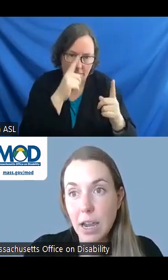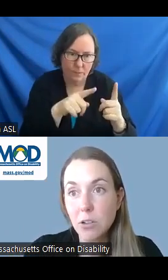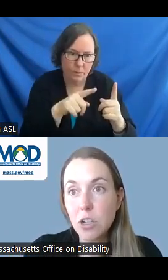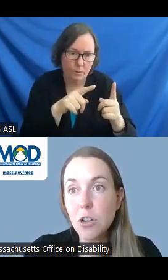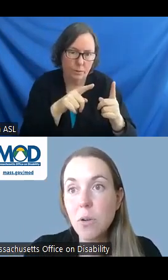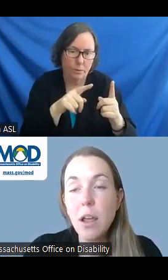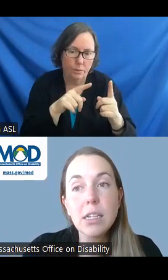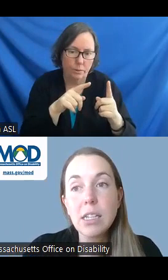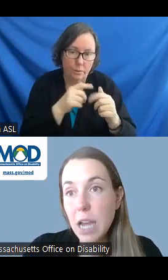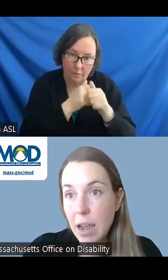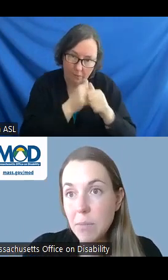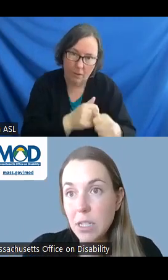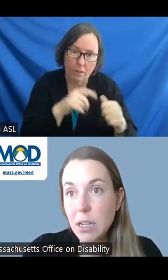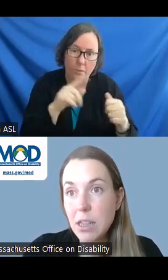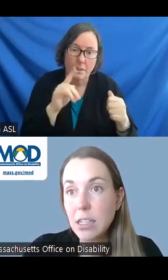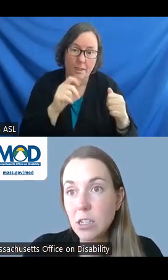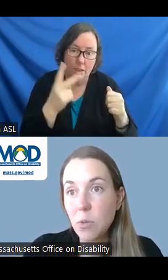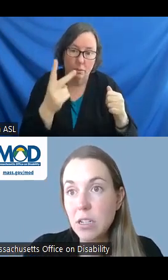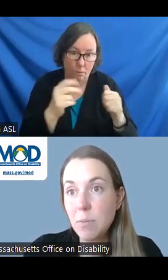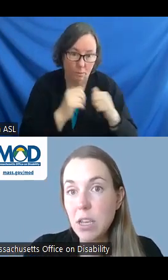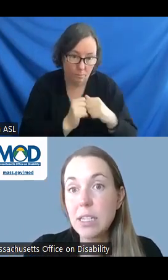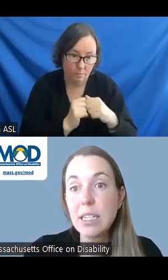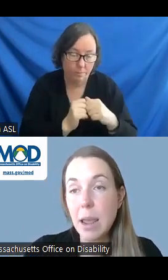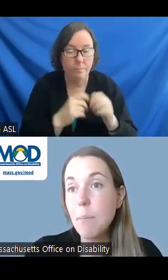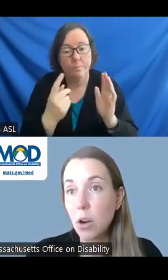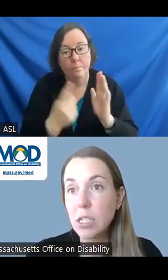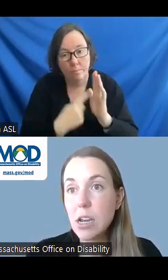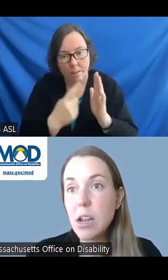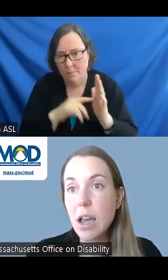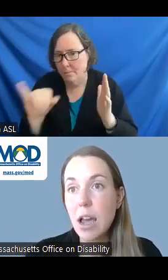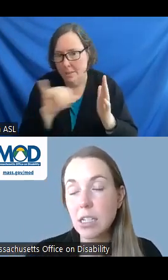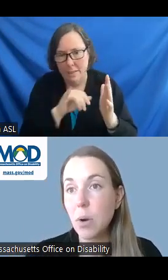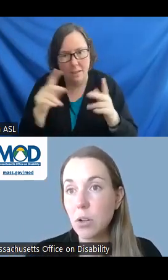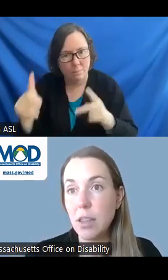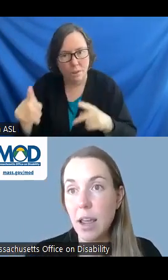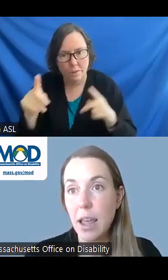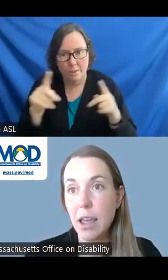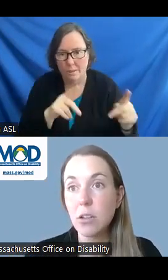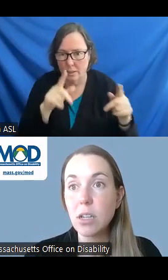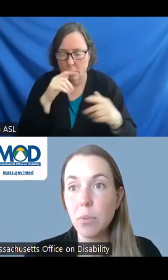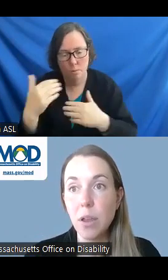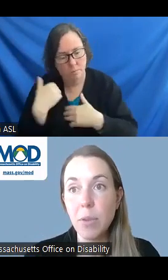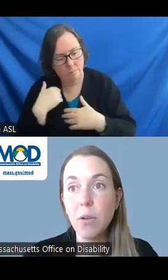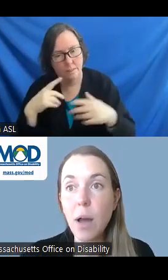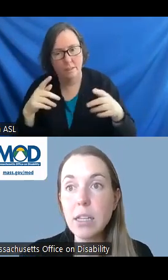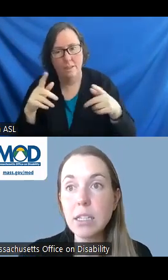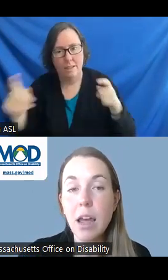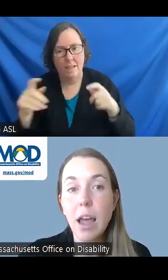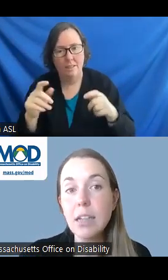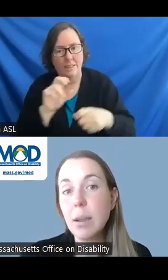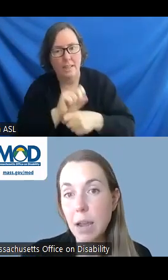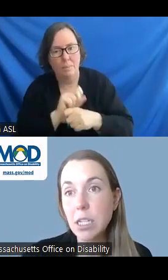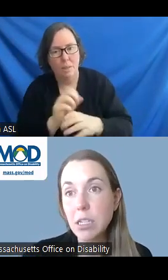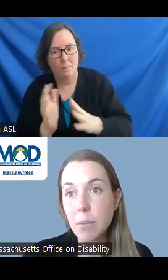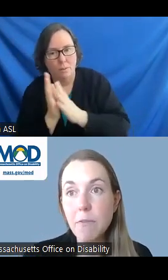with Title II. Sometimes that's going to be the same person as the person that handles employment requests,